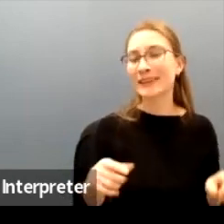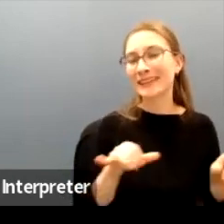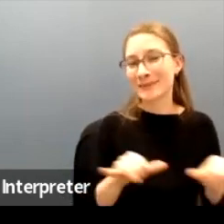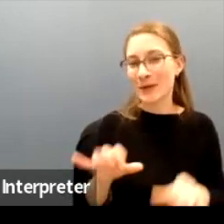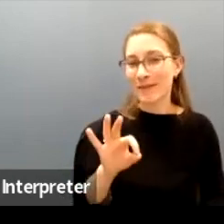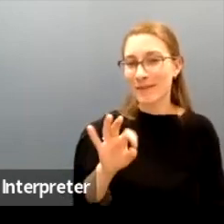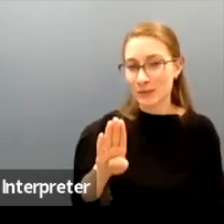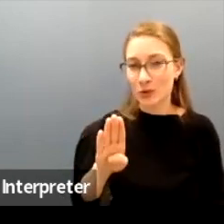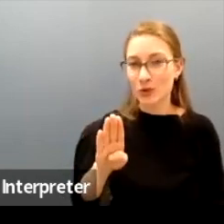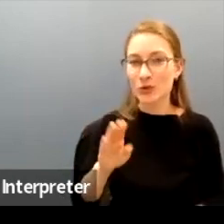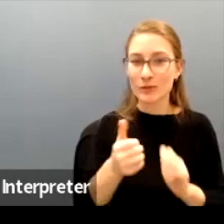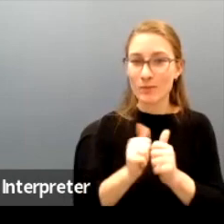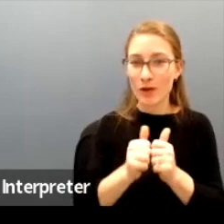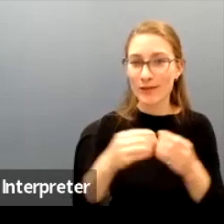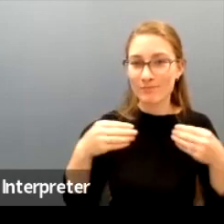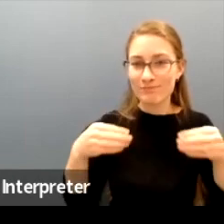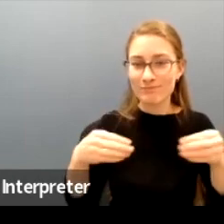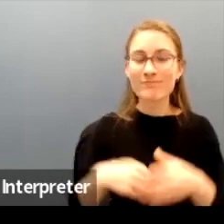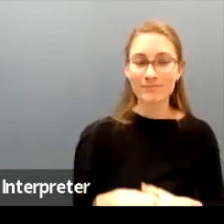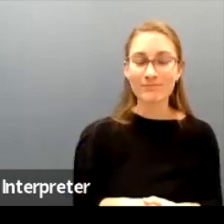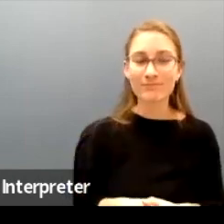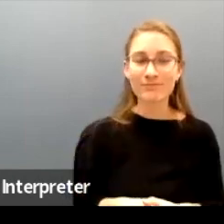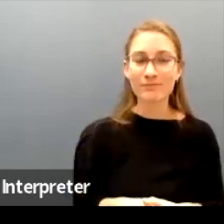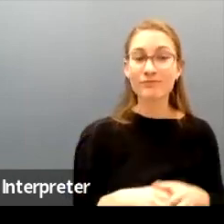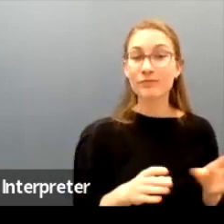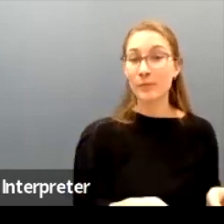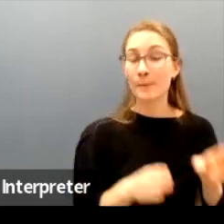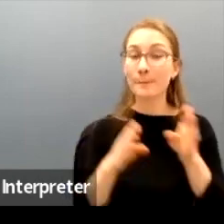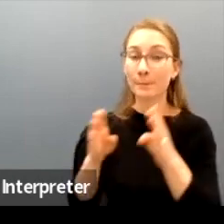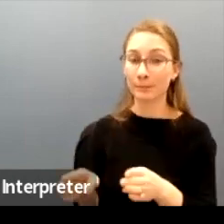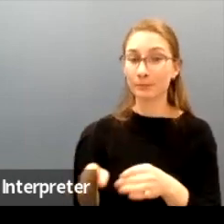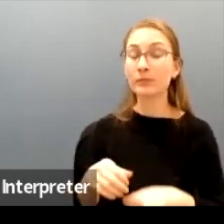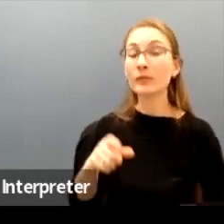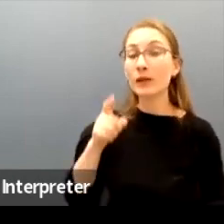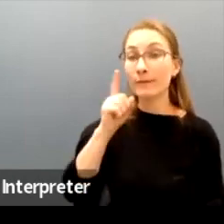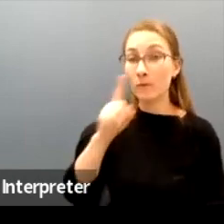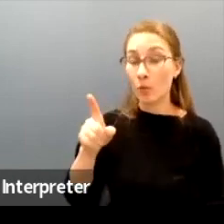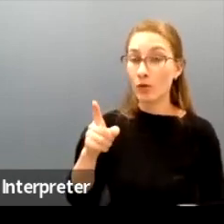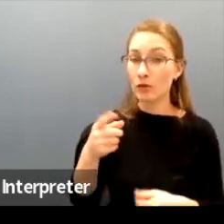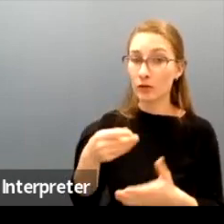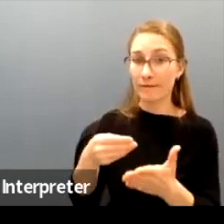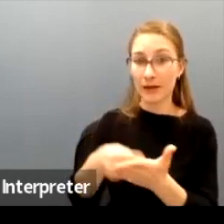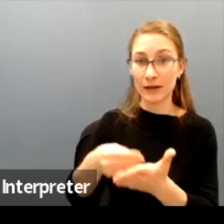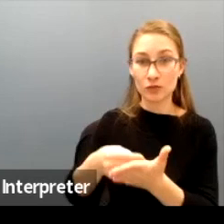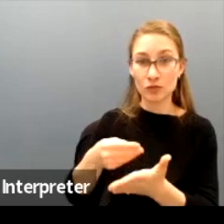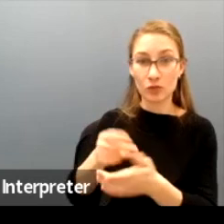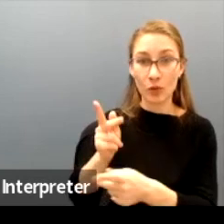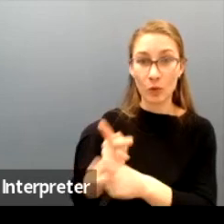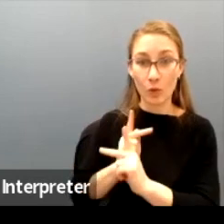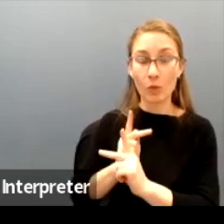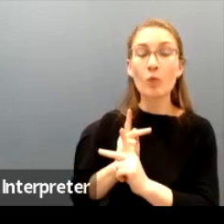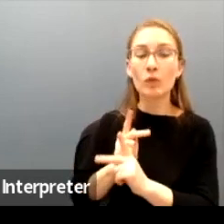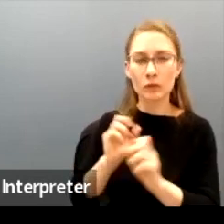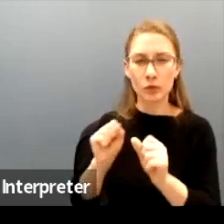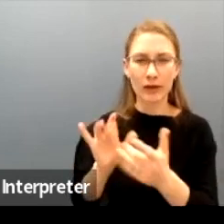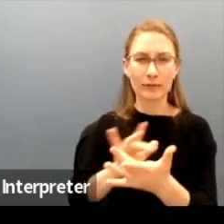have any questions about getting a financial loan for purchasing devices, you can always reach out to